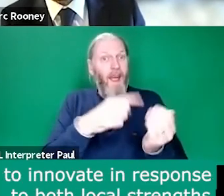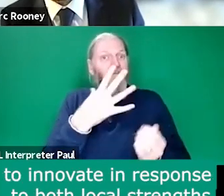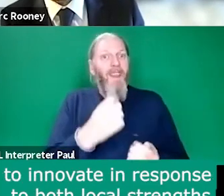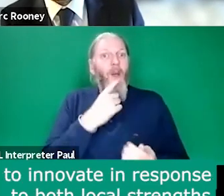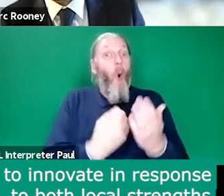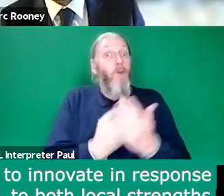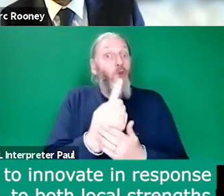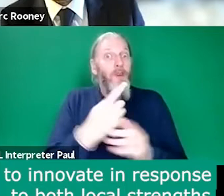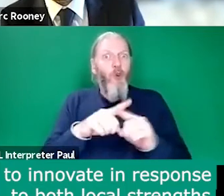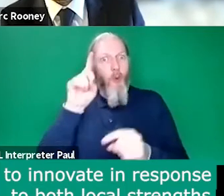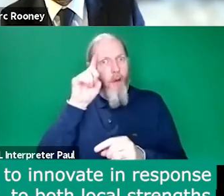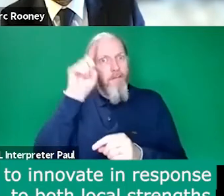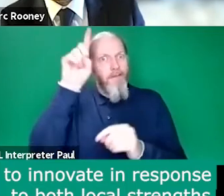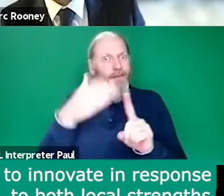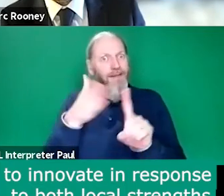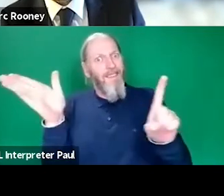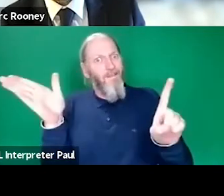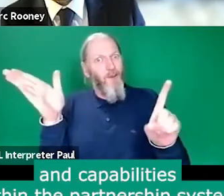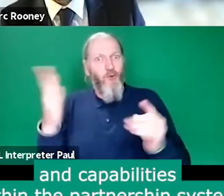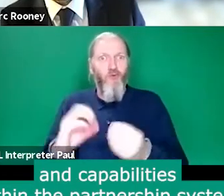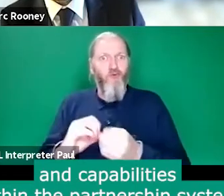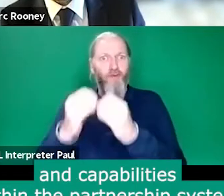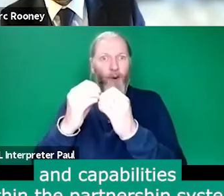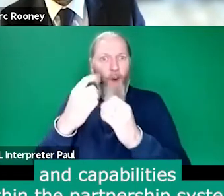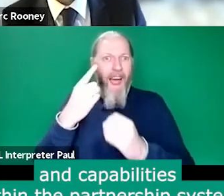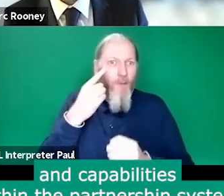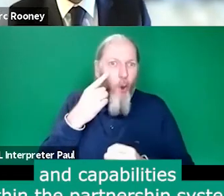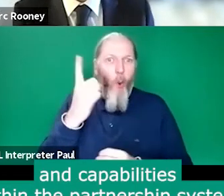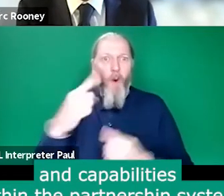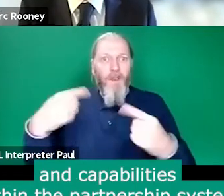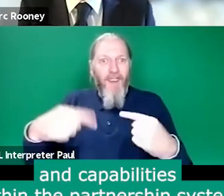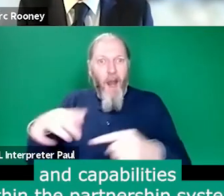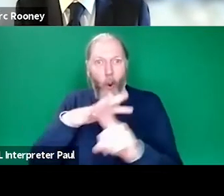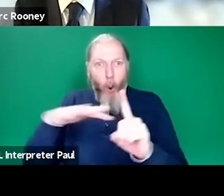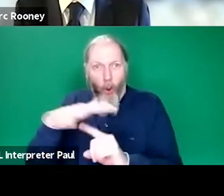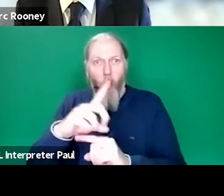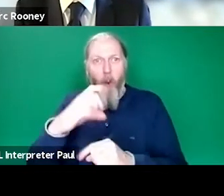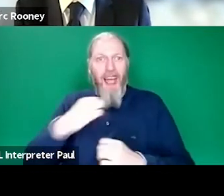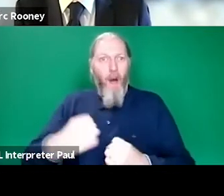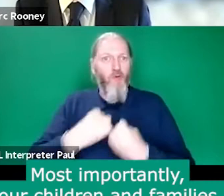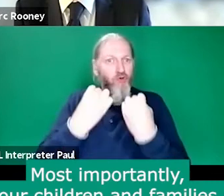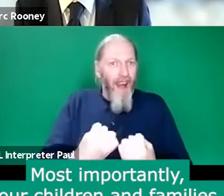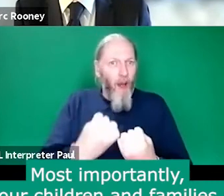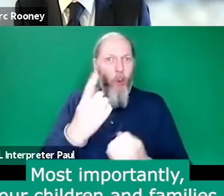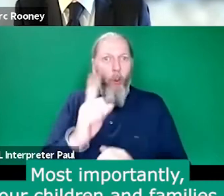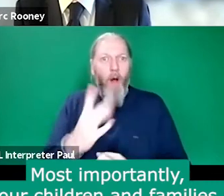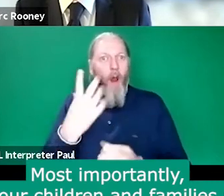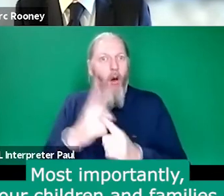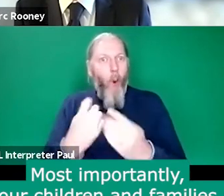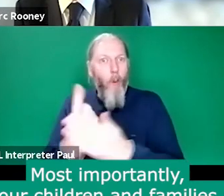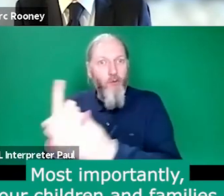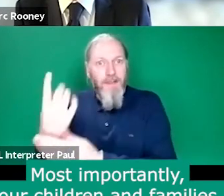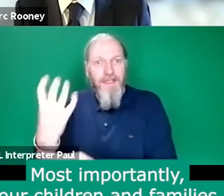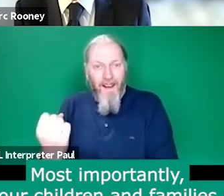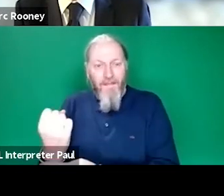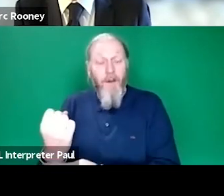in response to both local strengths and capabilities within the partnership system, and what, most importantly, what our children and